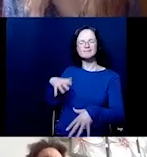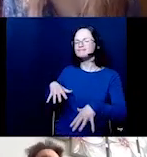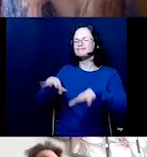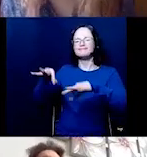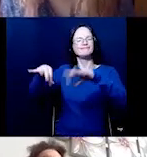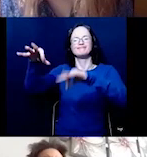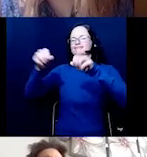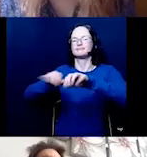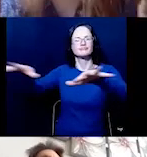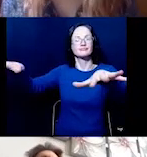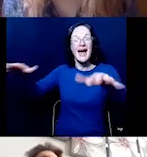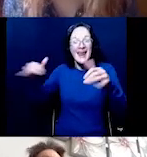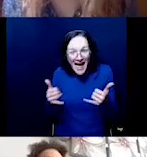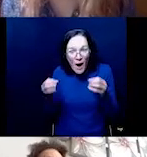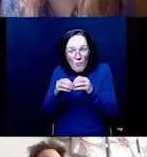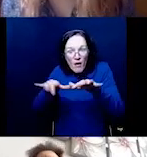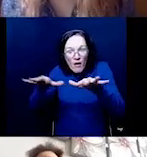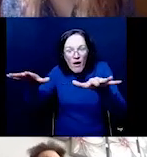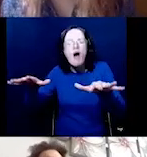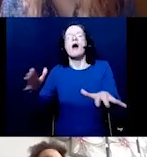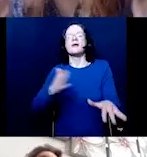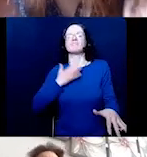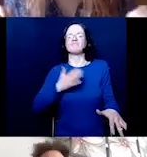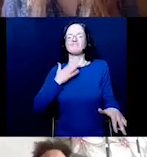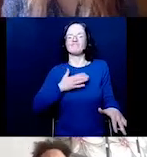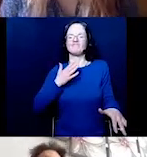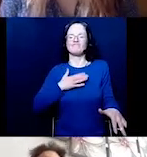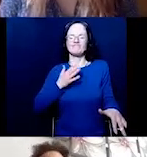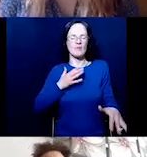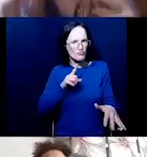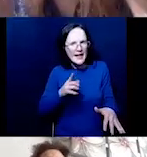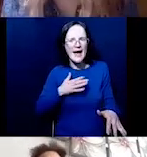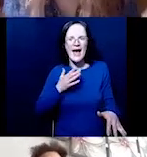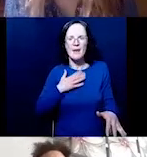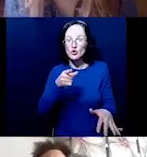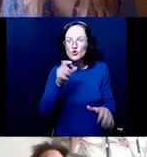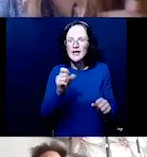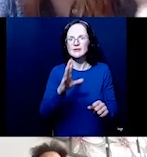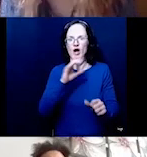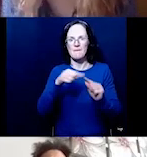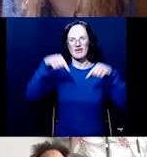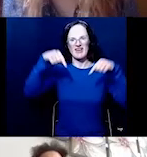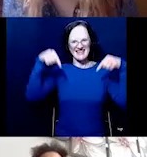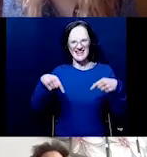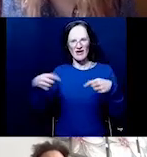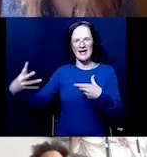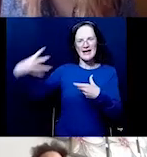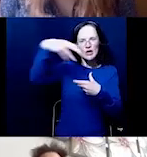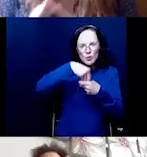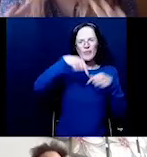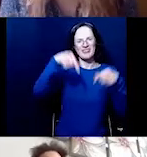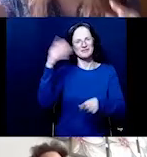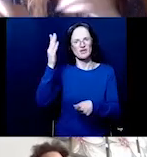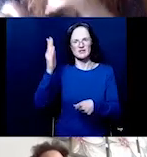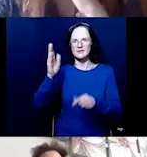to be picked up more. I'm very happy about that. So I'm so happy that you get to talk about it here and include it in this presentation.